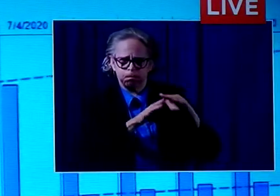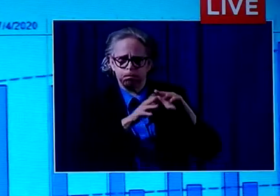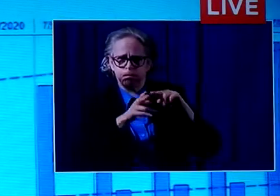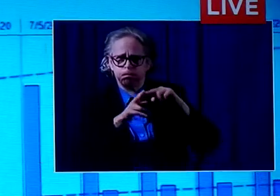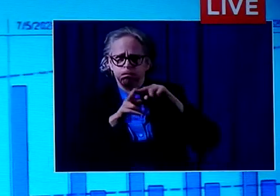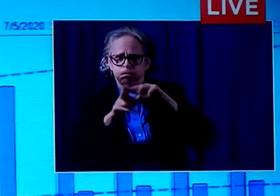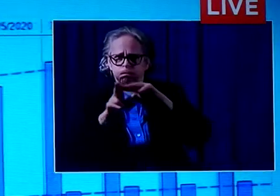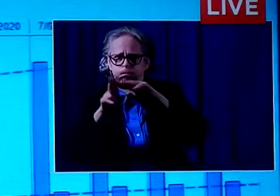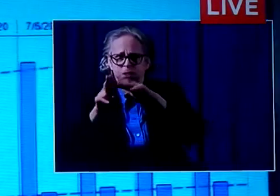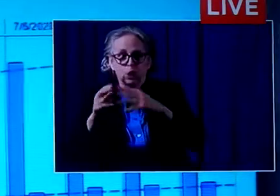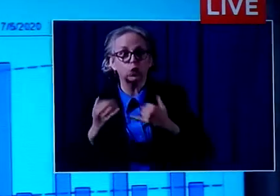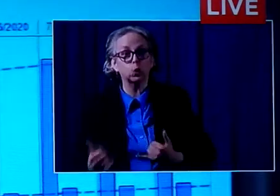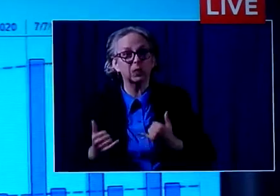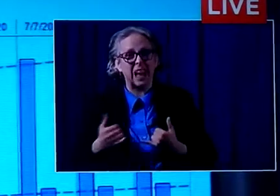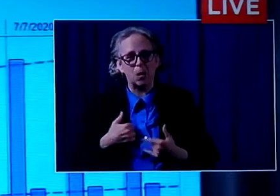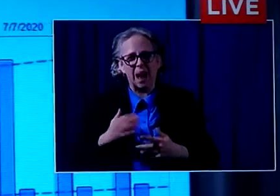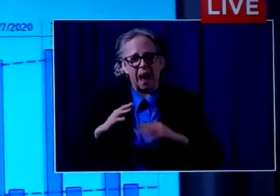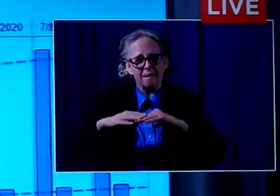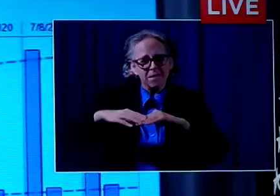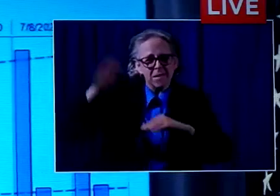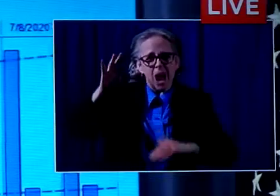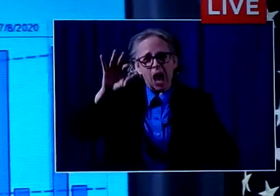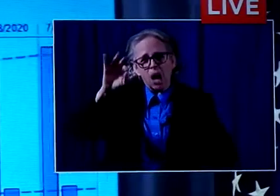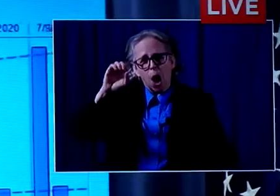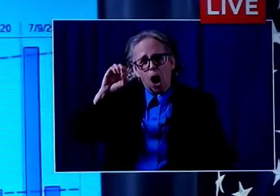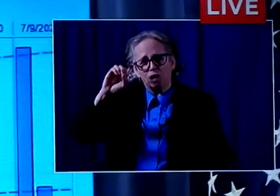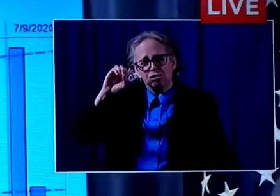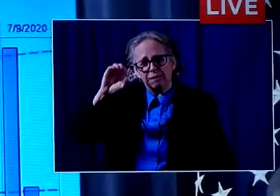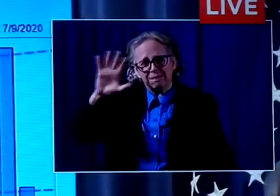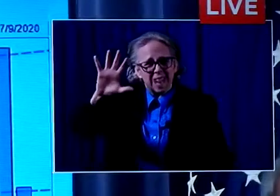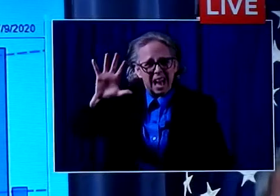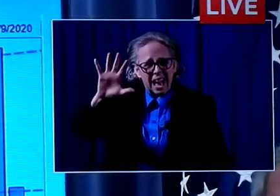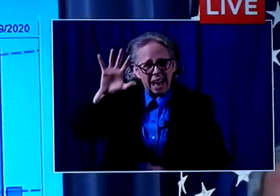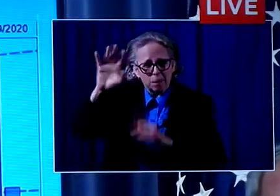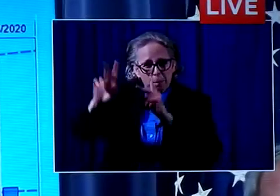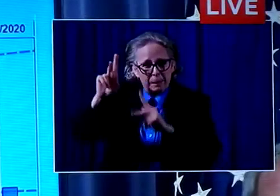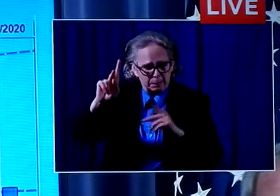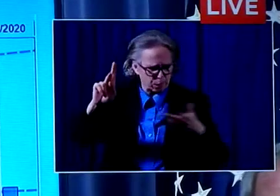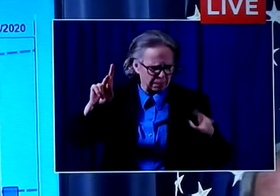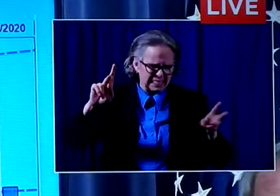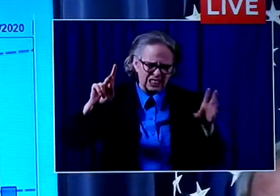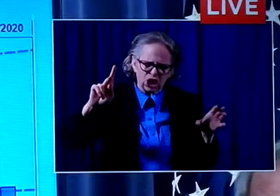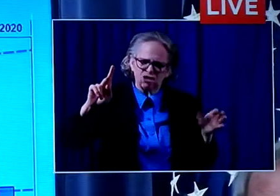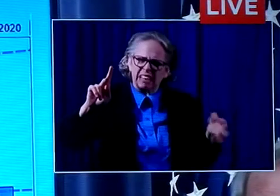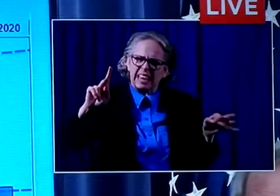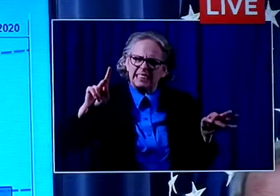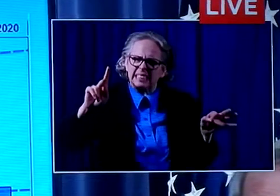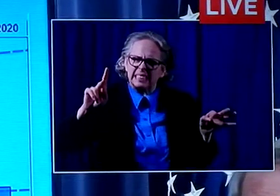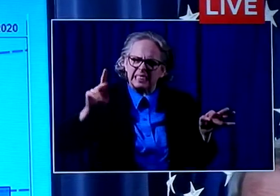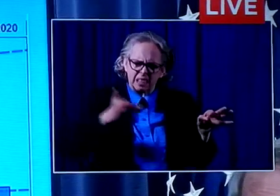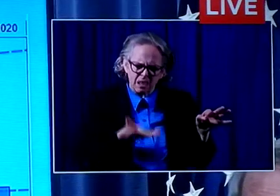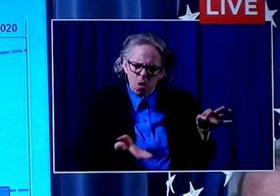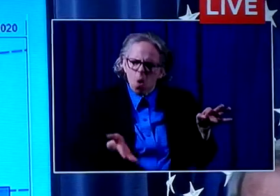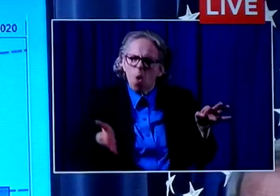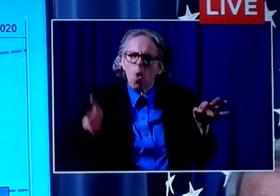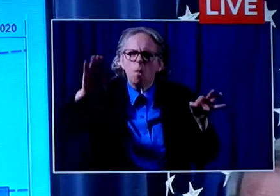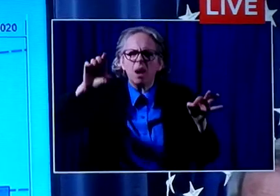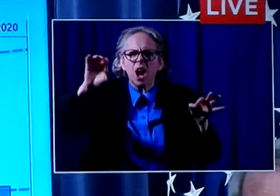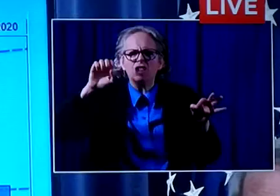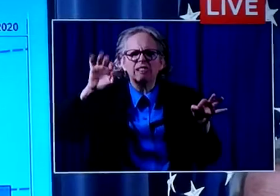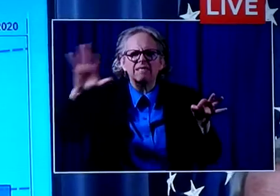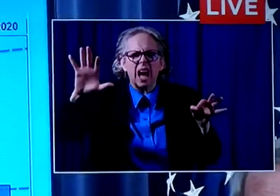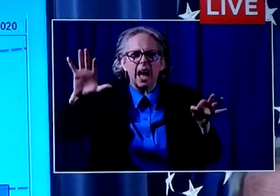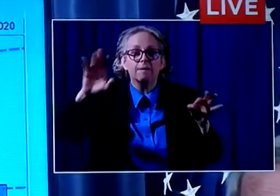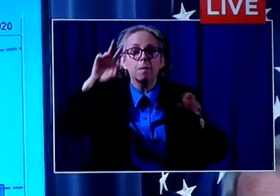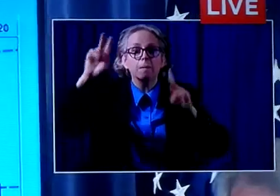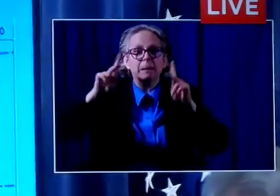today, 905. So June 26, 619, today 905 COVID patients